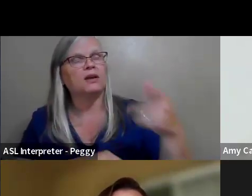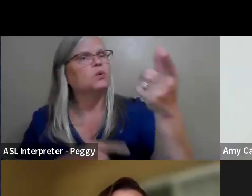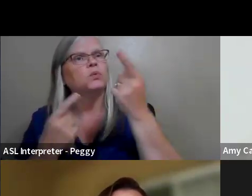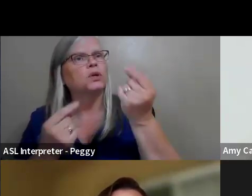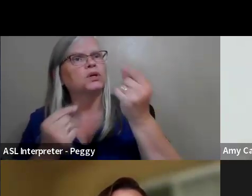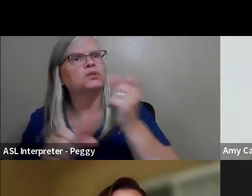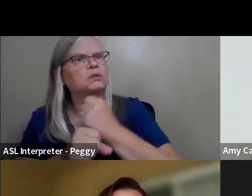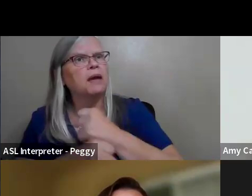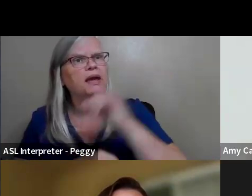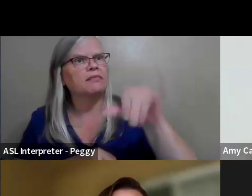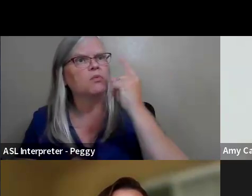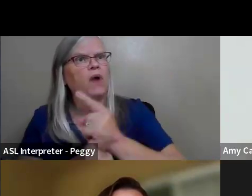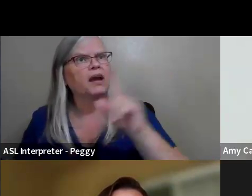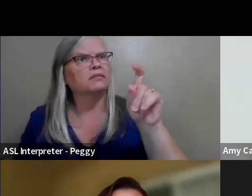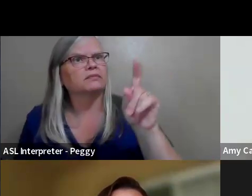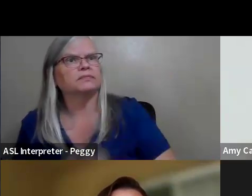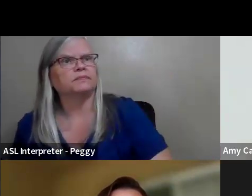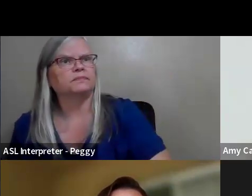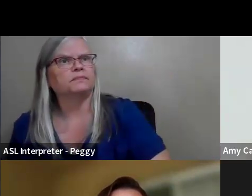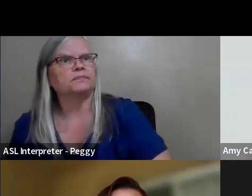do to make this right?